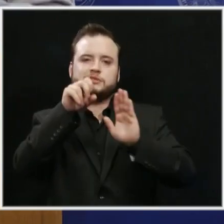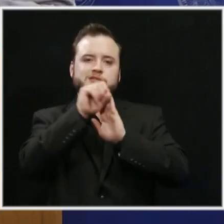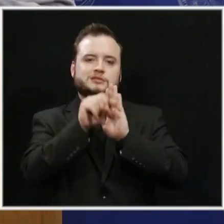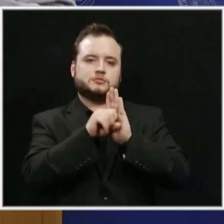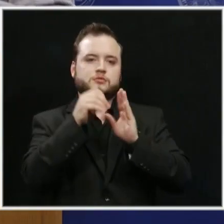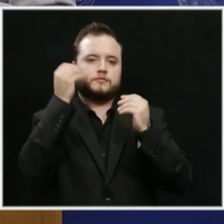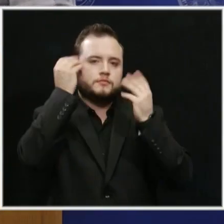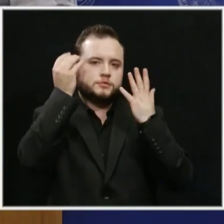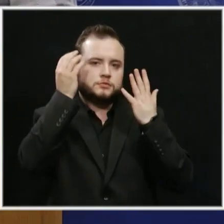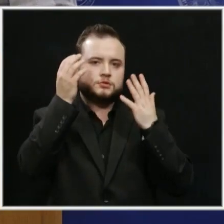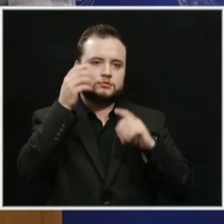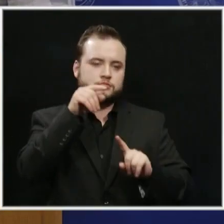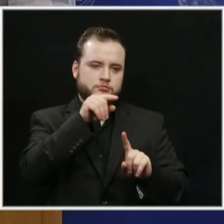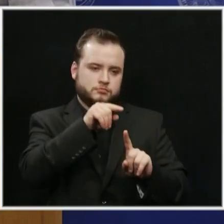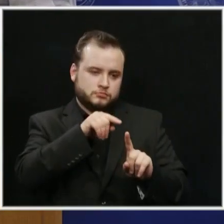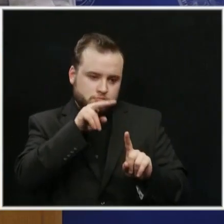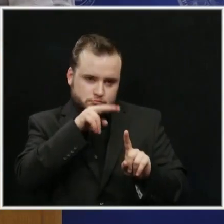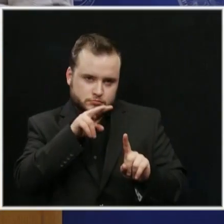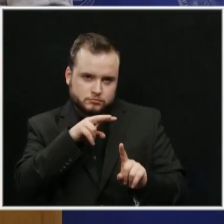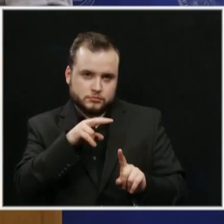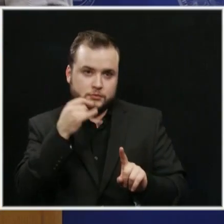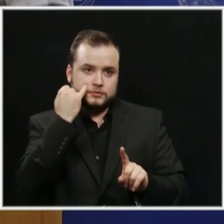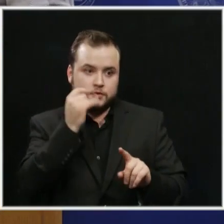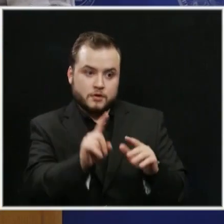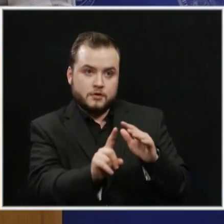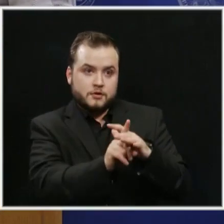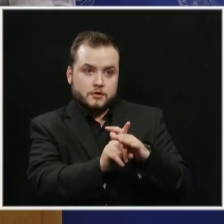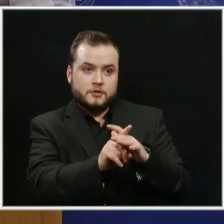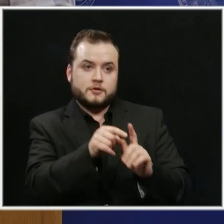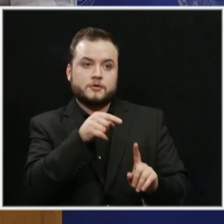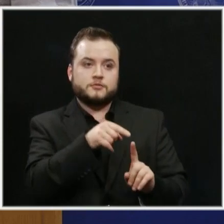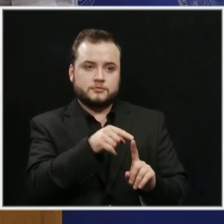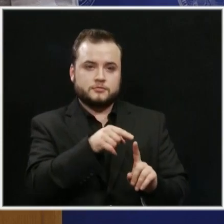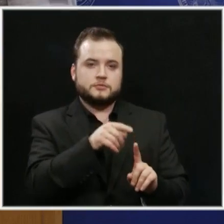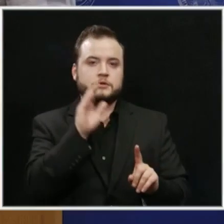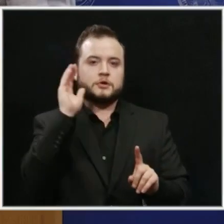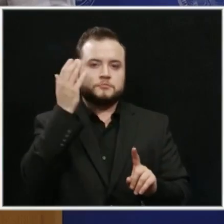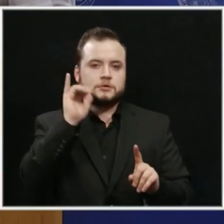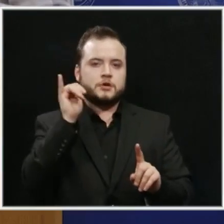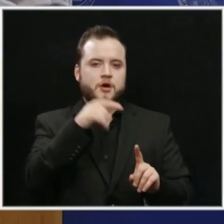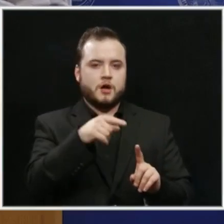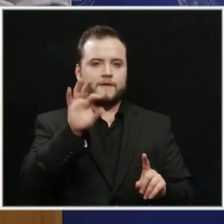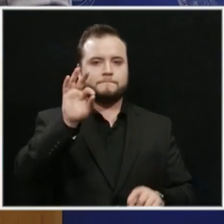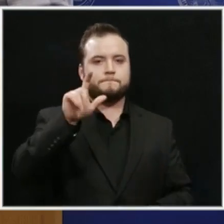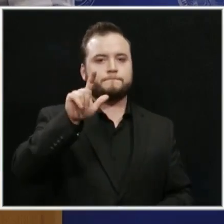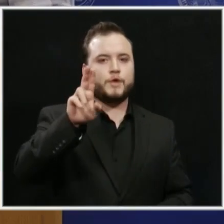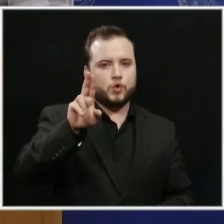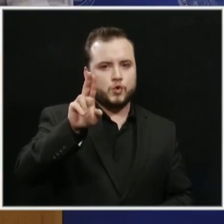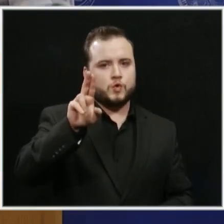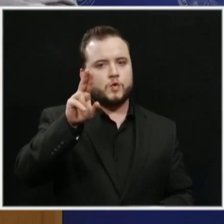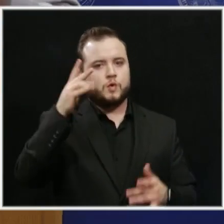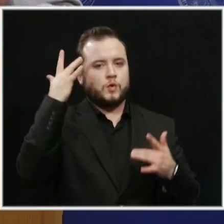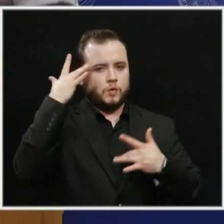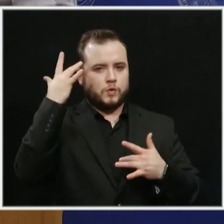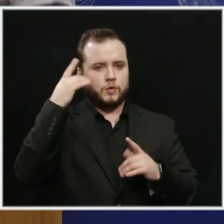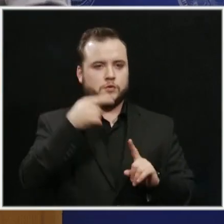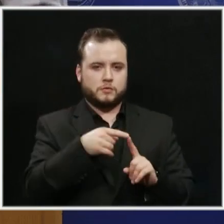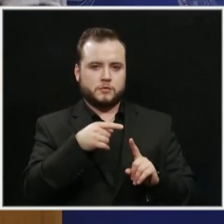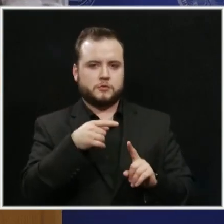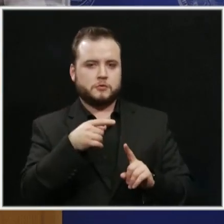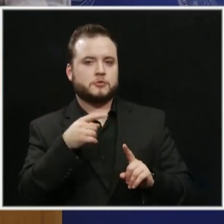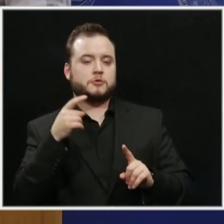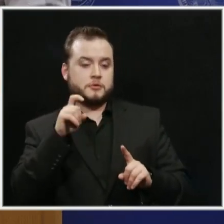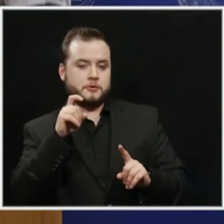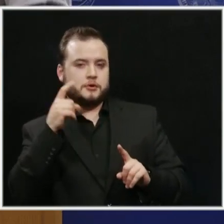other influenza-like illnesses to see what those trends are. When you talk about death statistics, we look at our